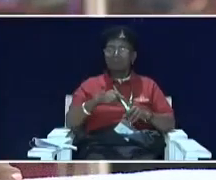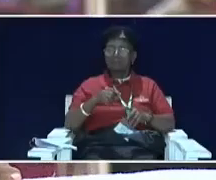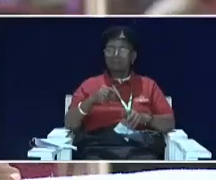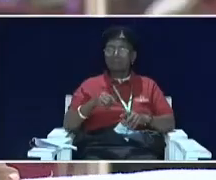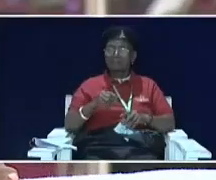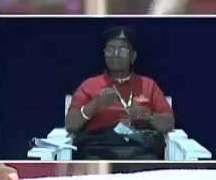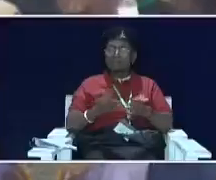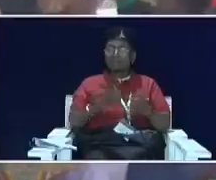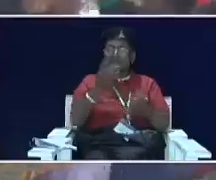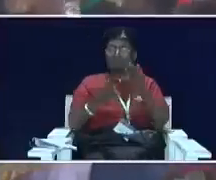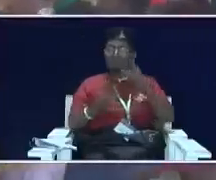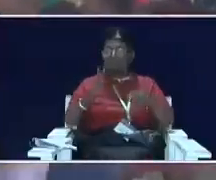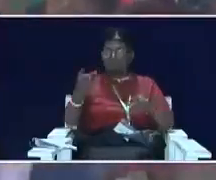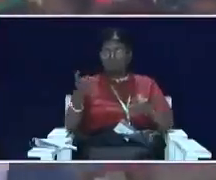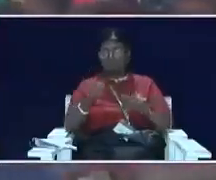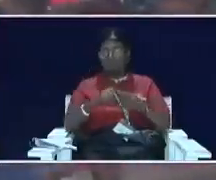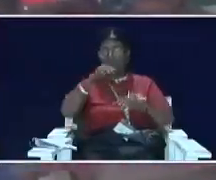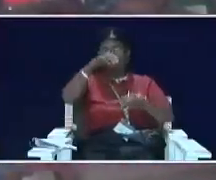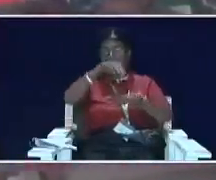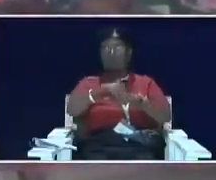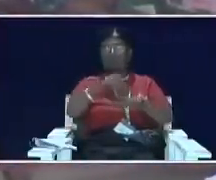will melt.